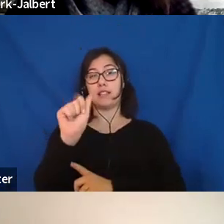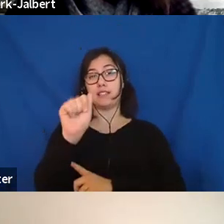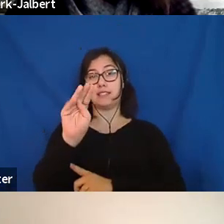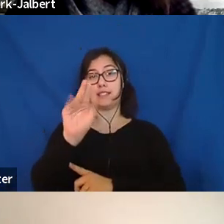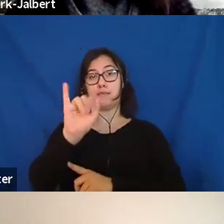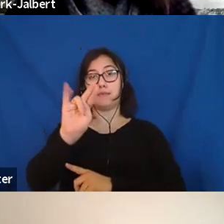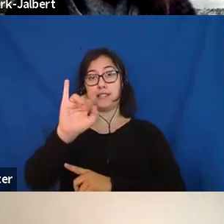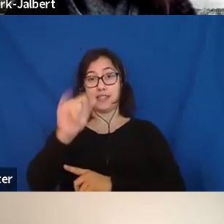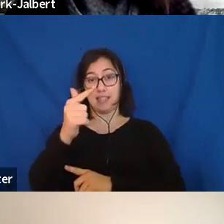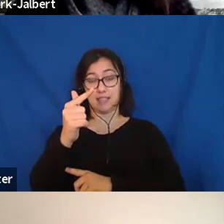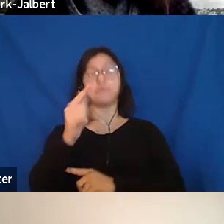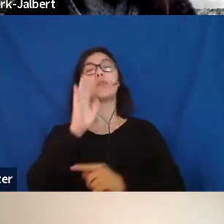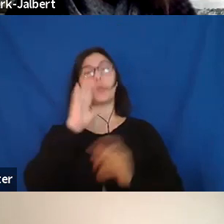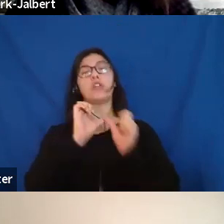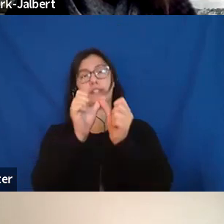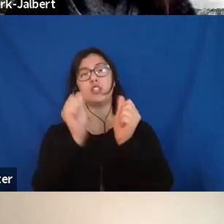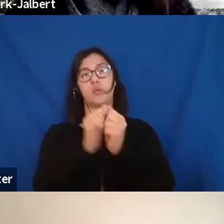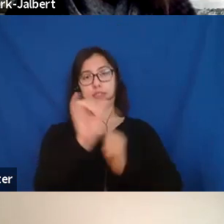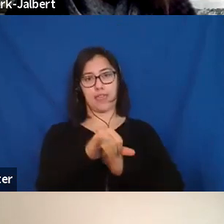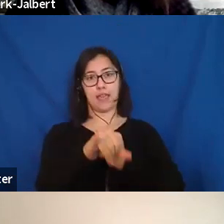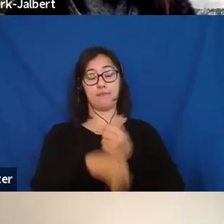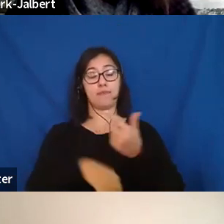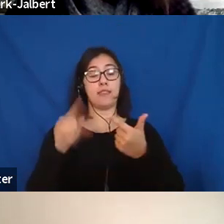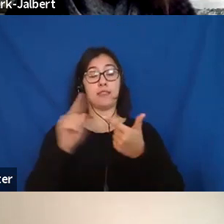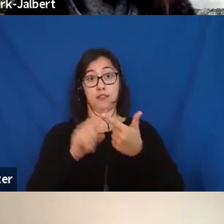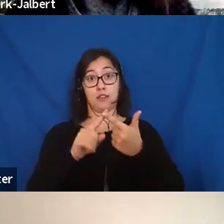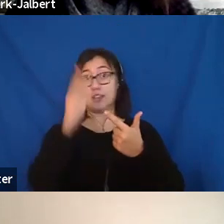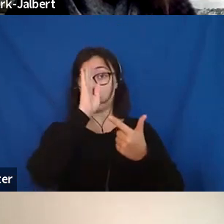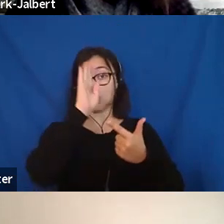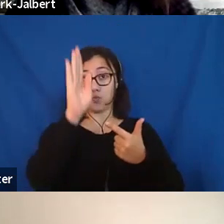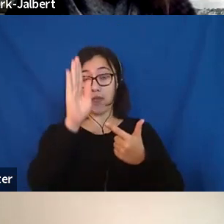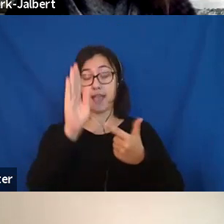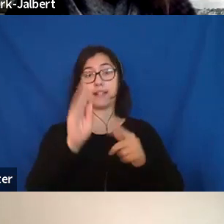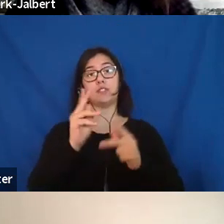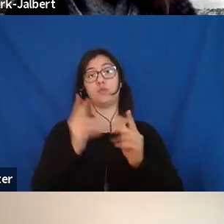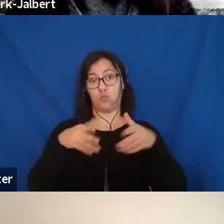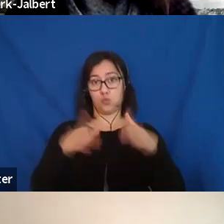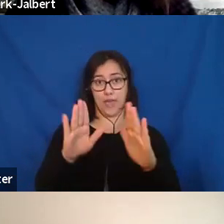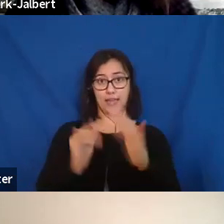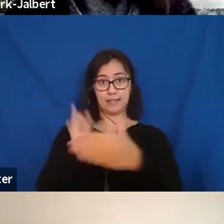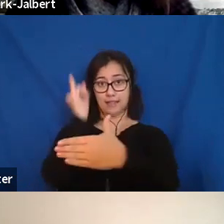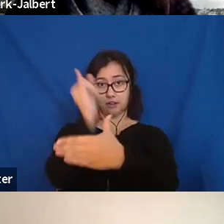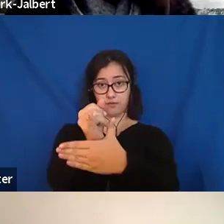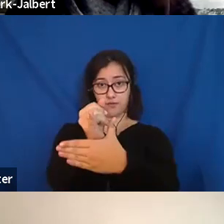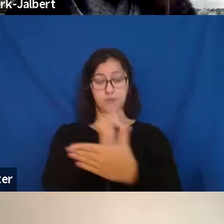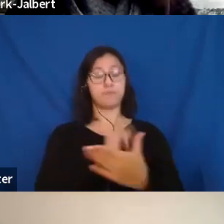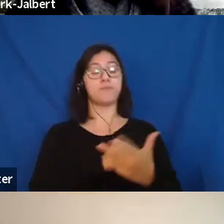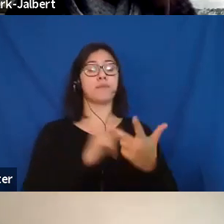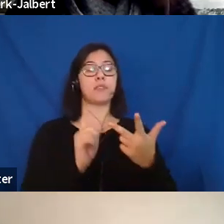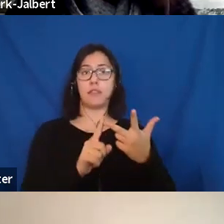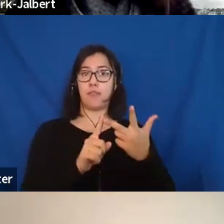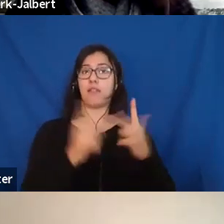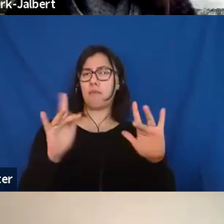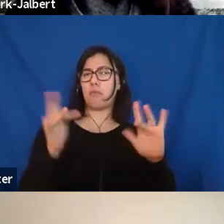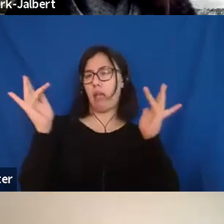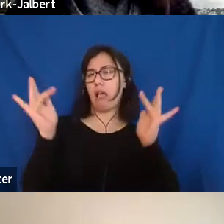to transition into direct forms of intervention. And we're going to start with some nice light strategies, which